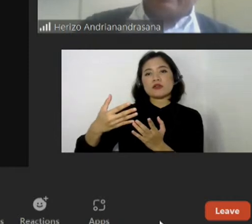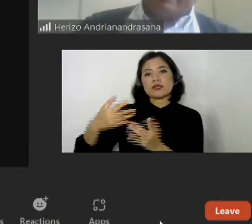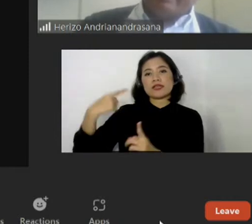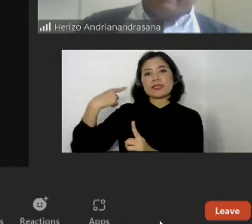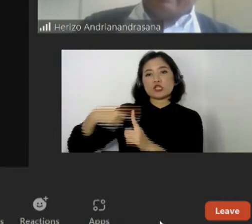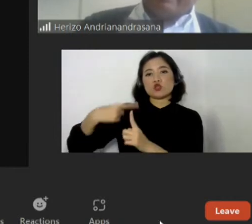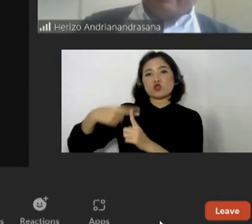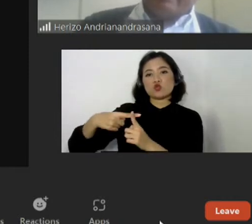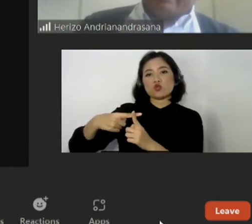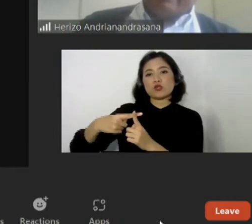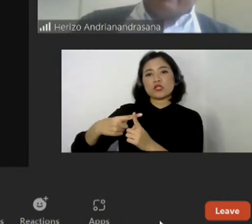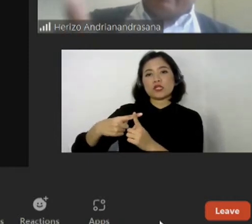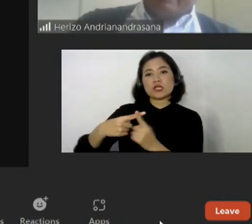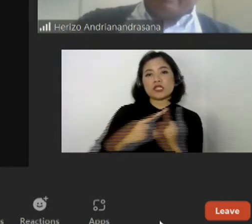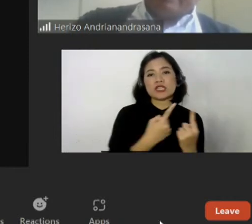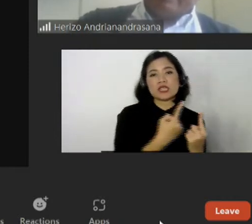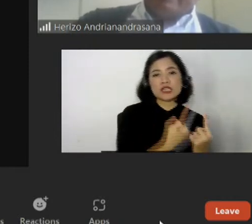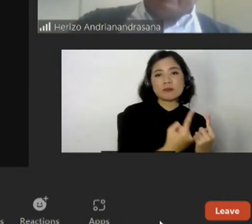of